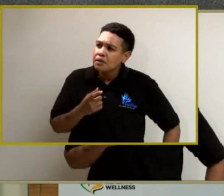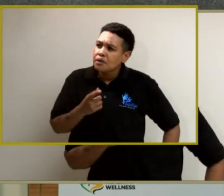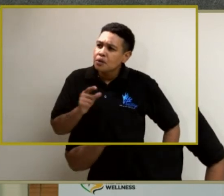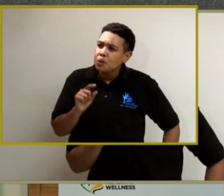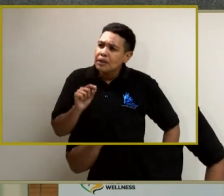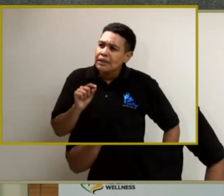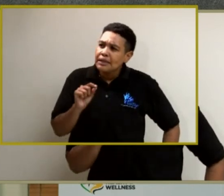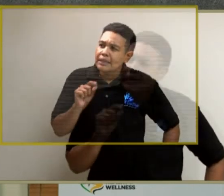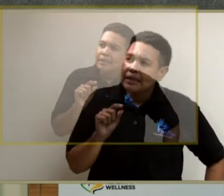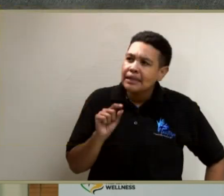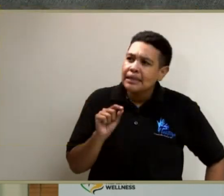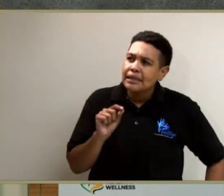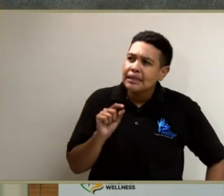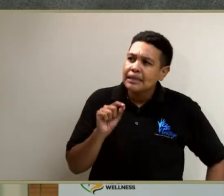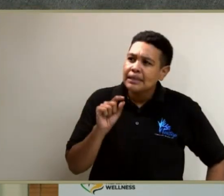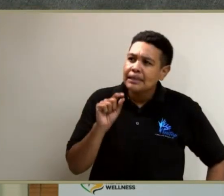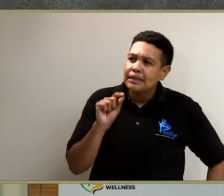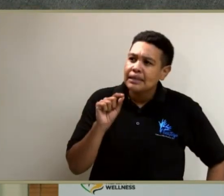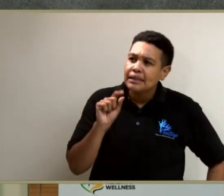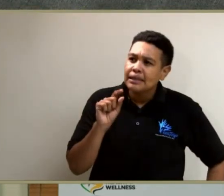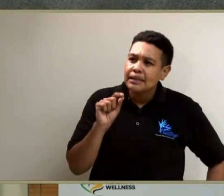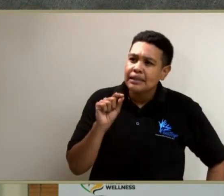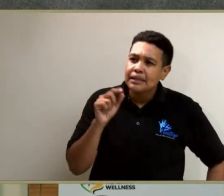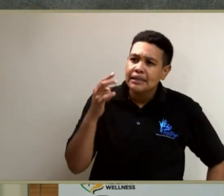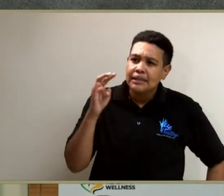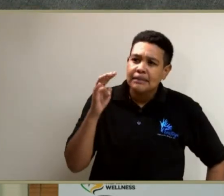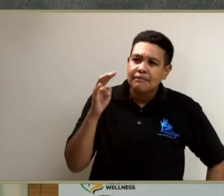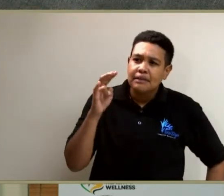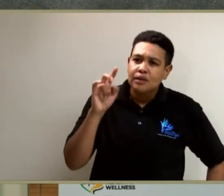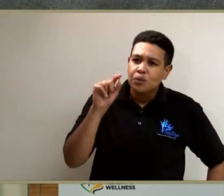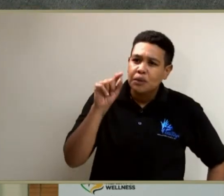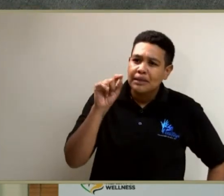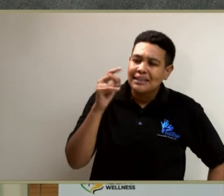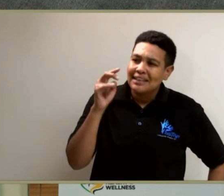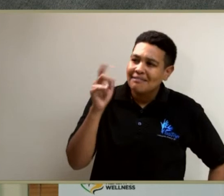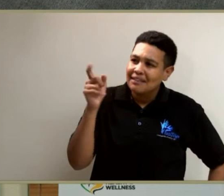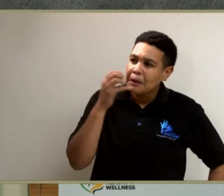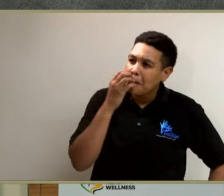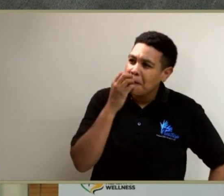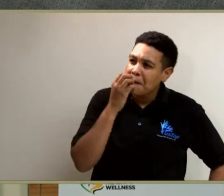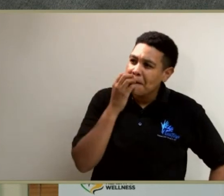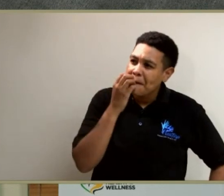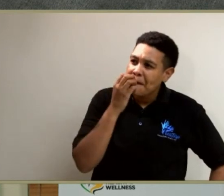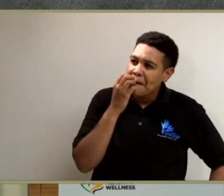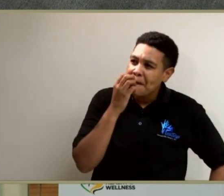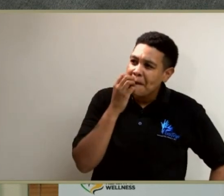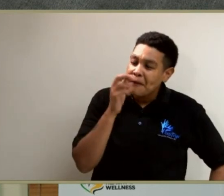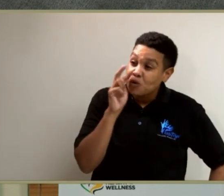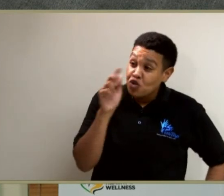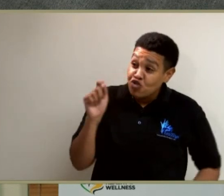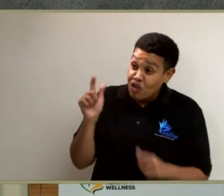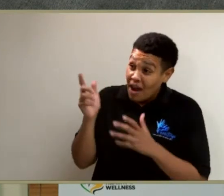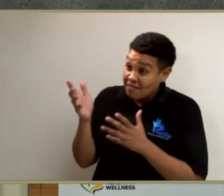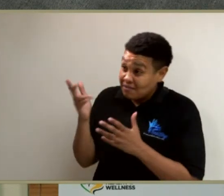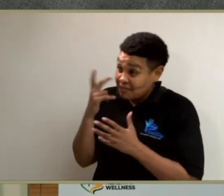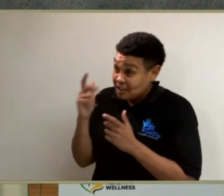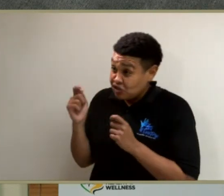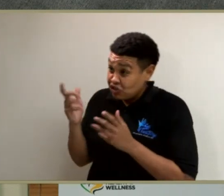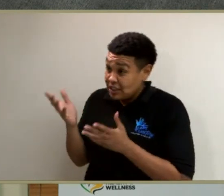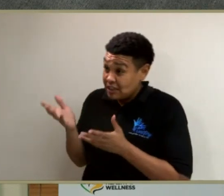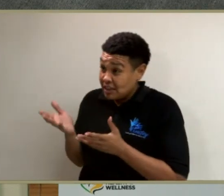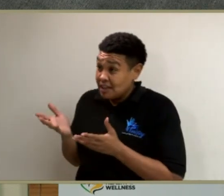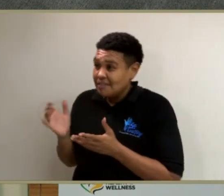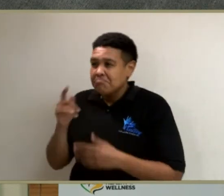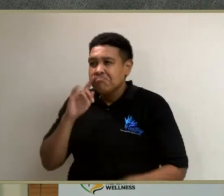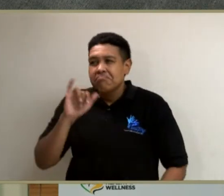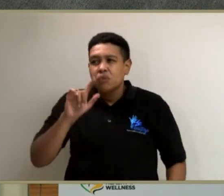The 17th? So, yeah. So that looks like on the graph that you're looking at on the screen, that